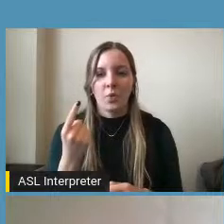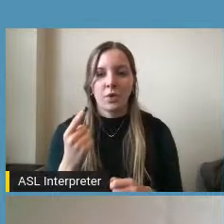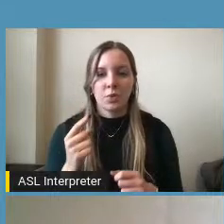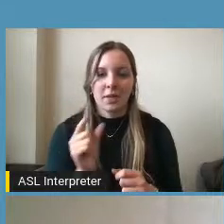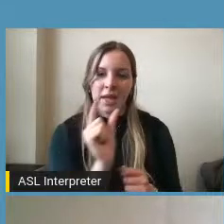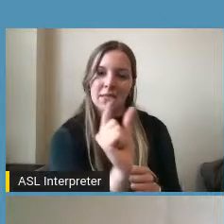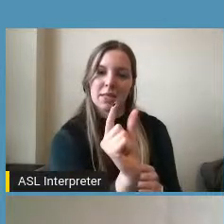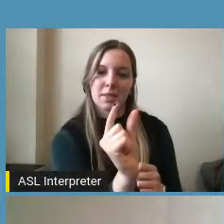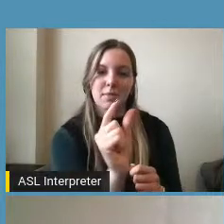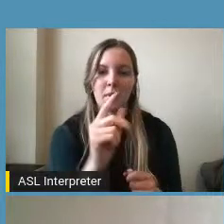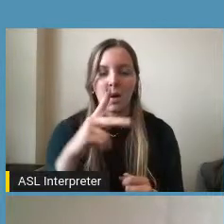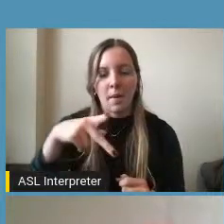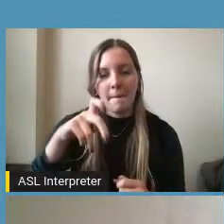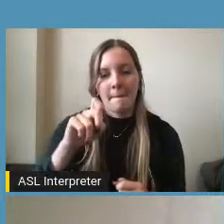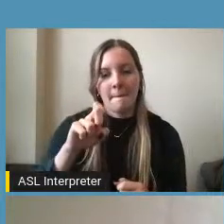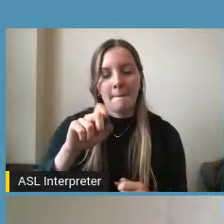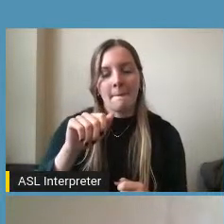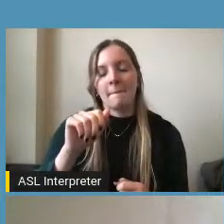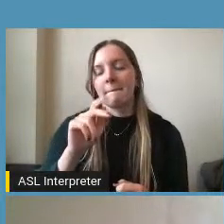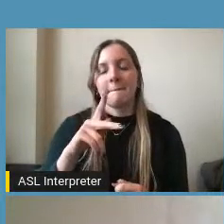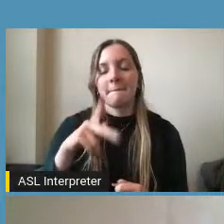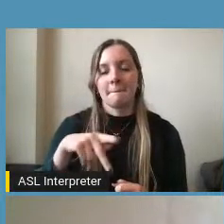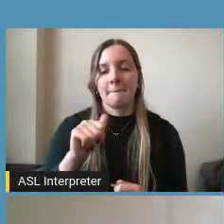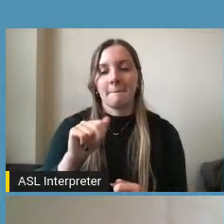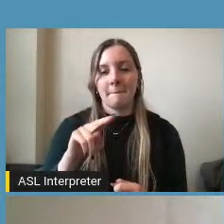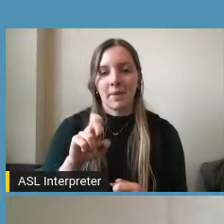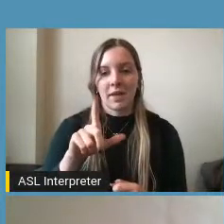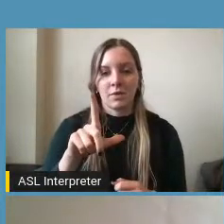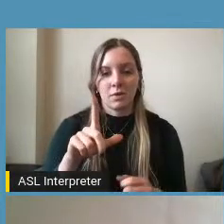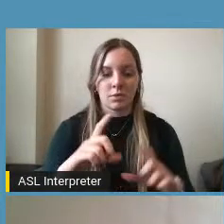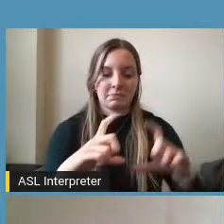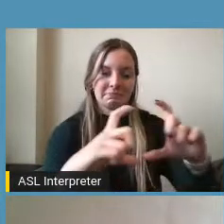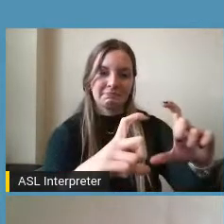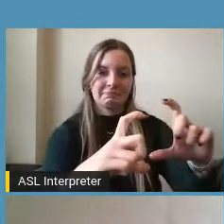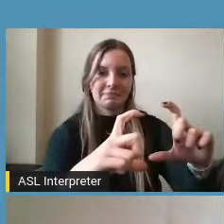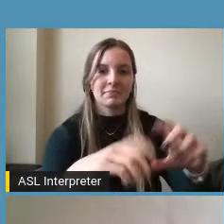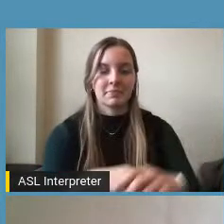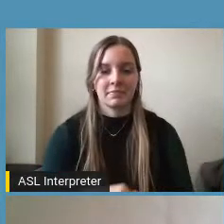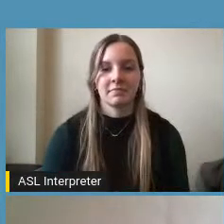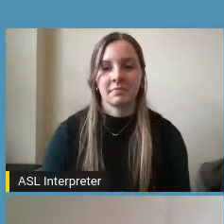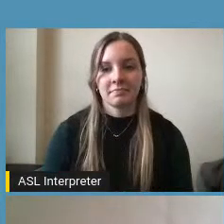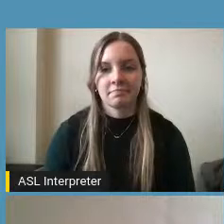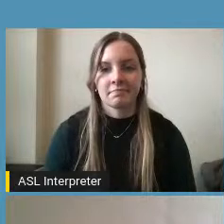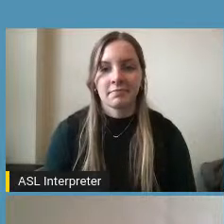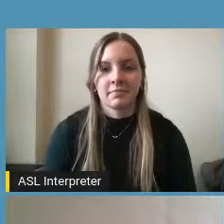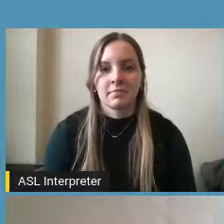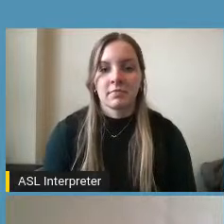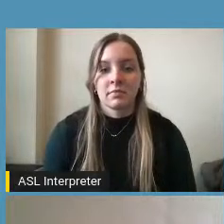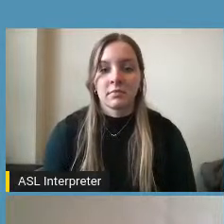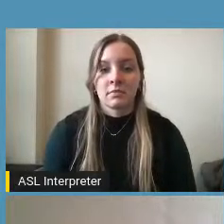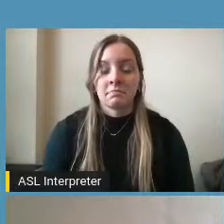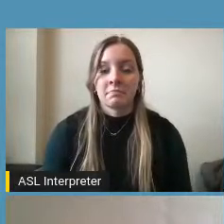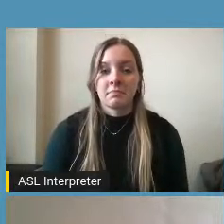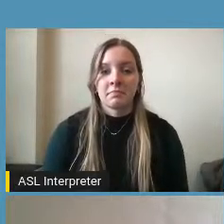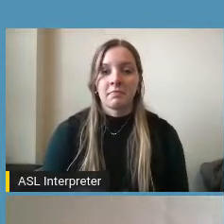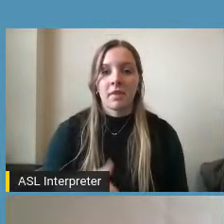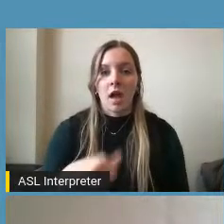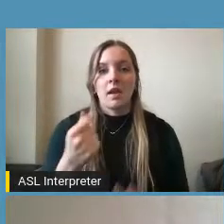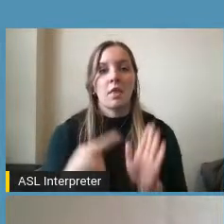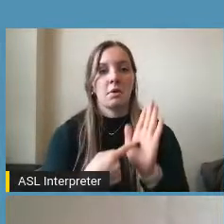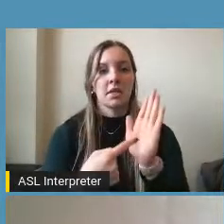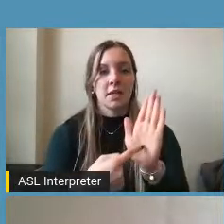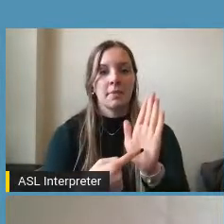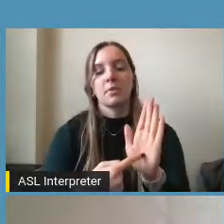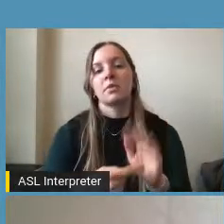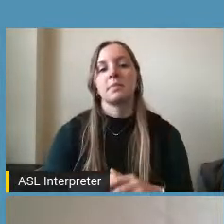light, the flash, on a pole so that we can get it up higher to get it around the subject. A couple more quick examples.